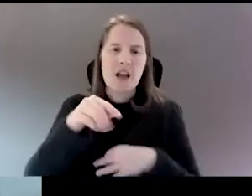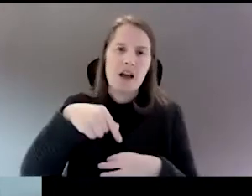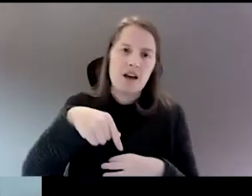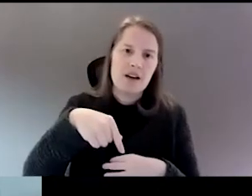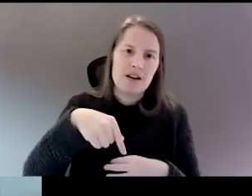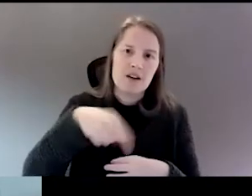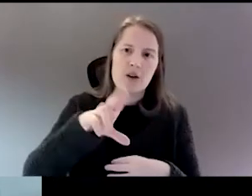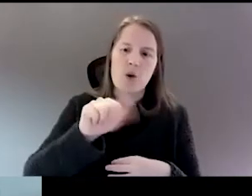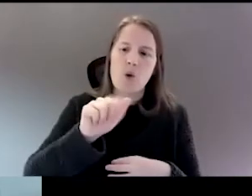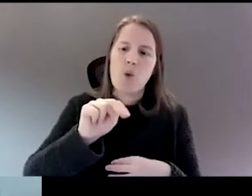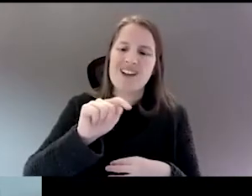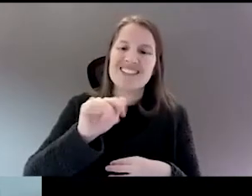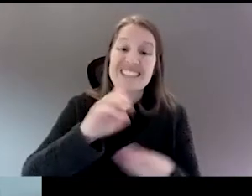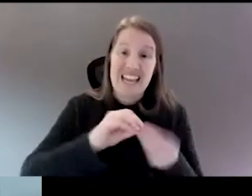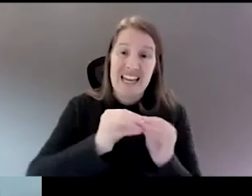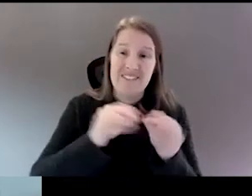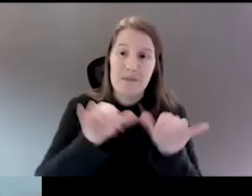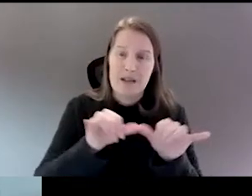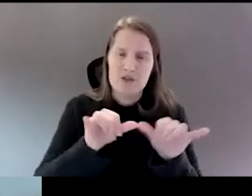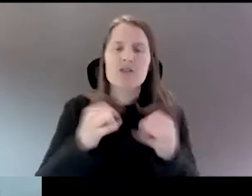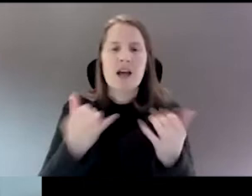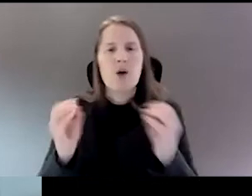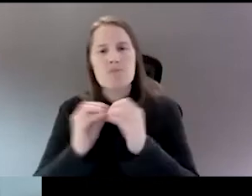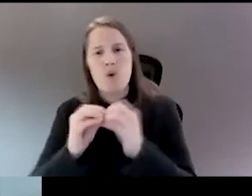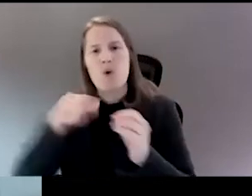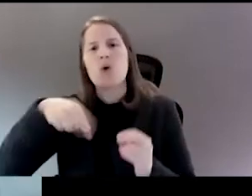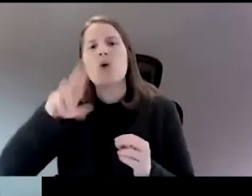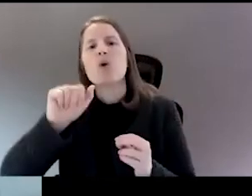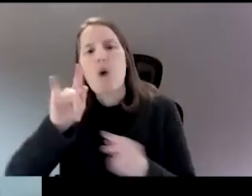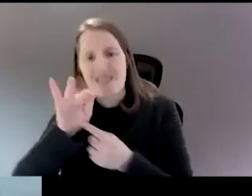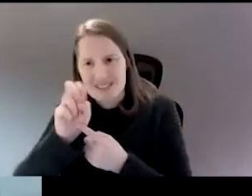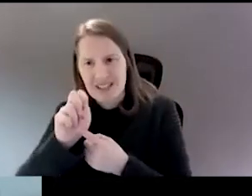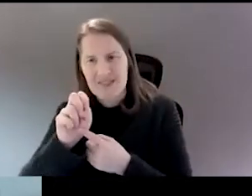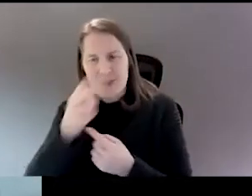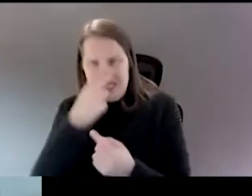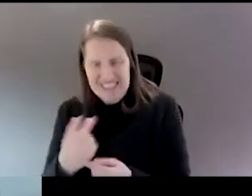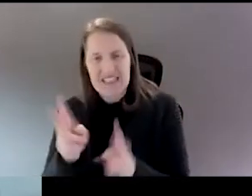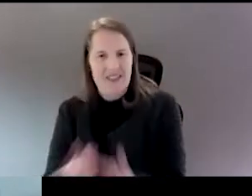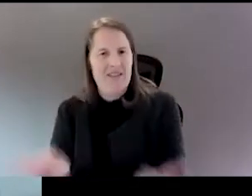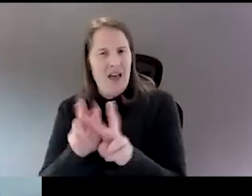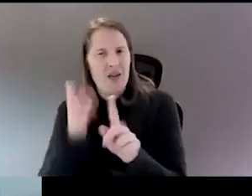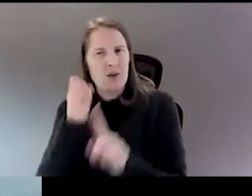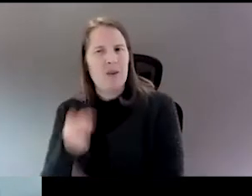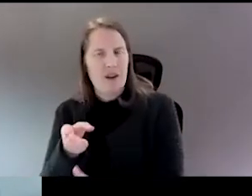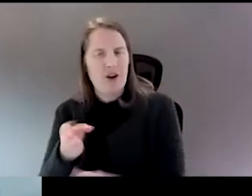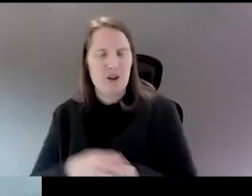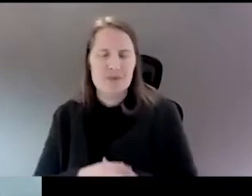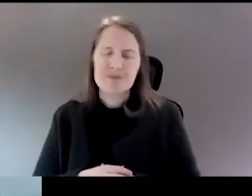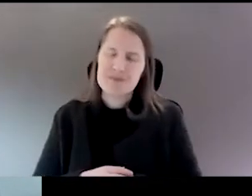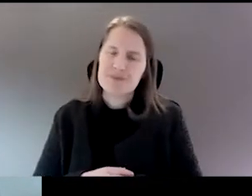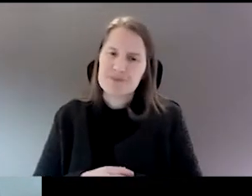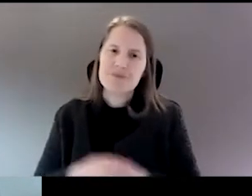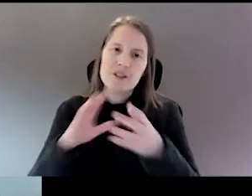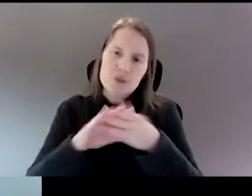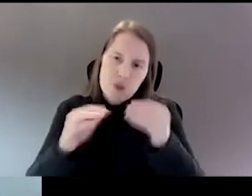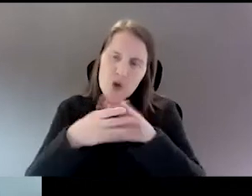quantitative measures, we're starting to really find the value in qualitative data, stories and narratives